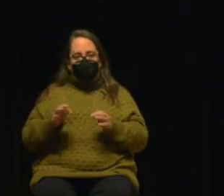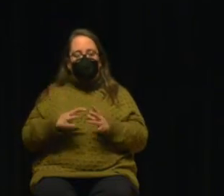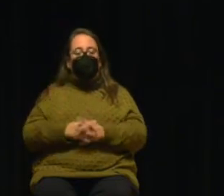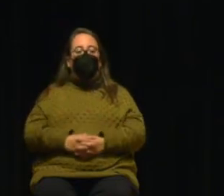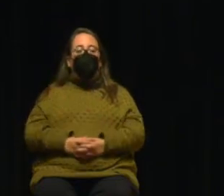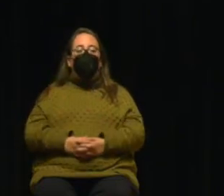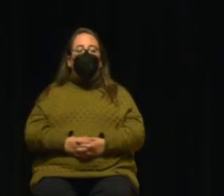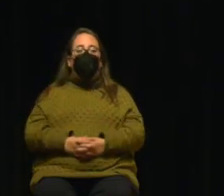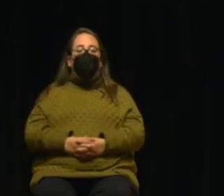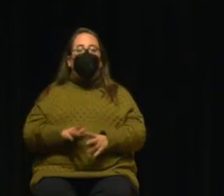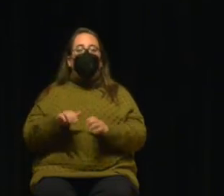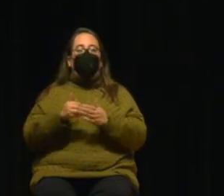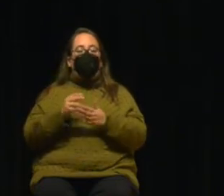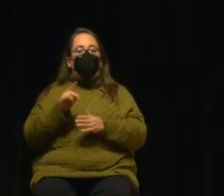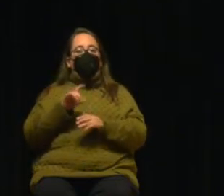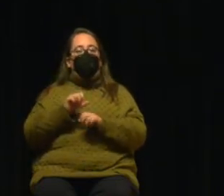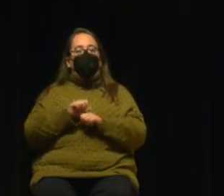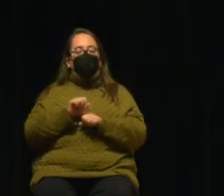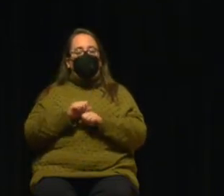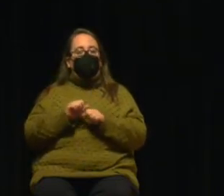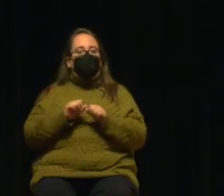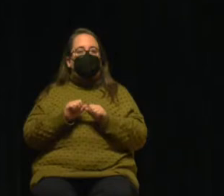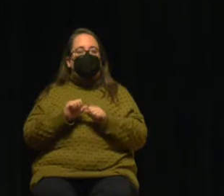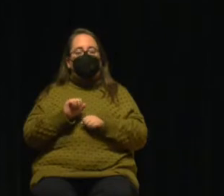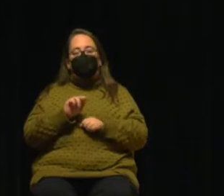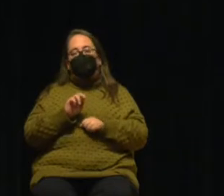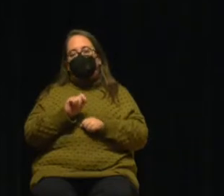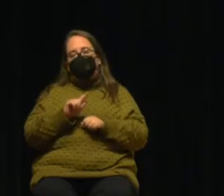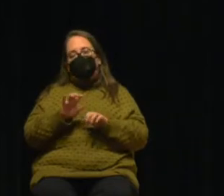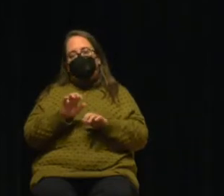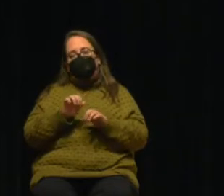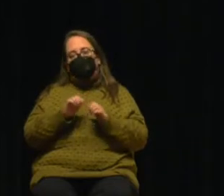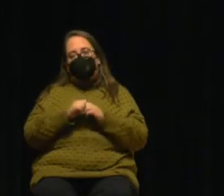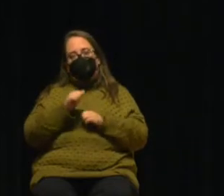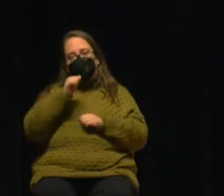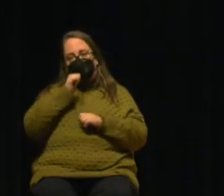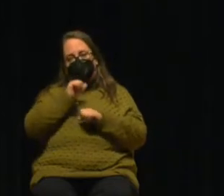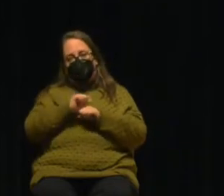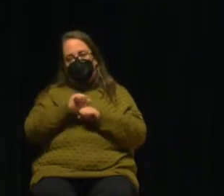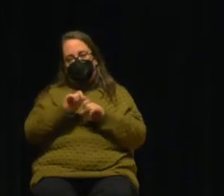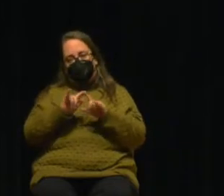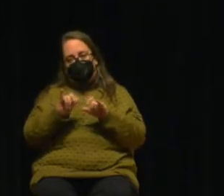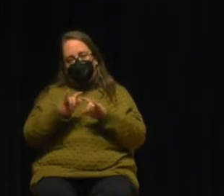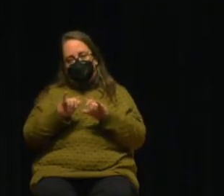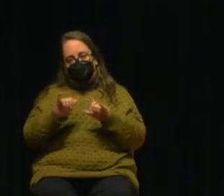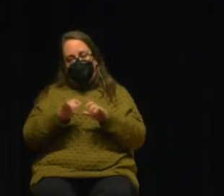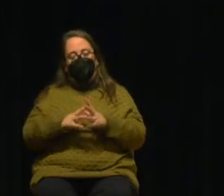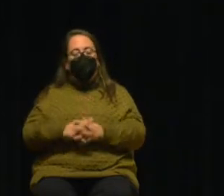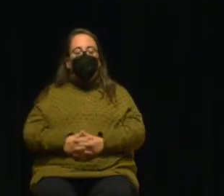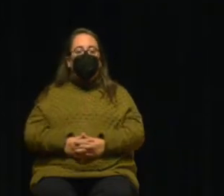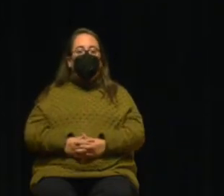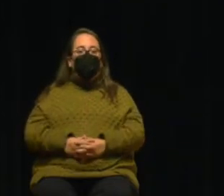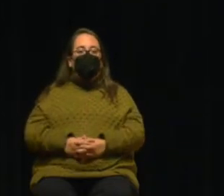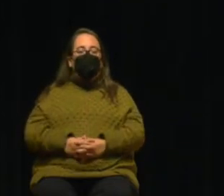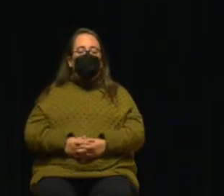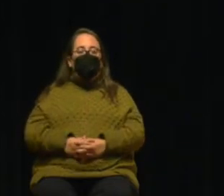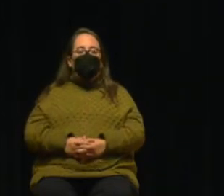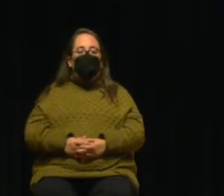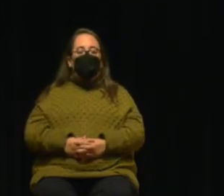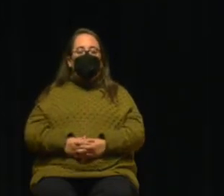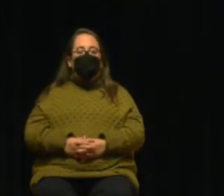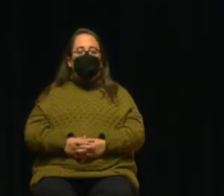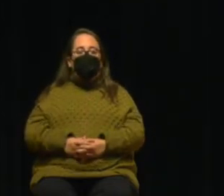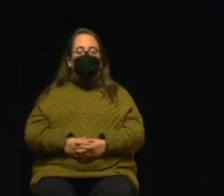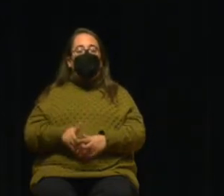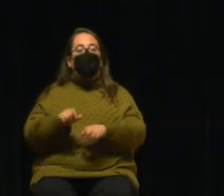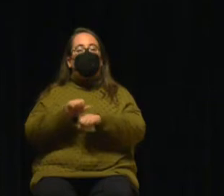All of this is public work that Still is doing alongside his secretive work in the Underground Railroad. This work